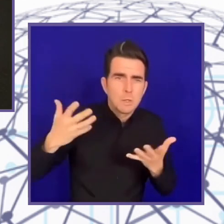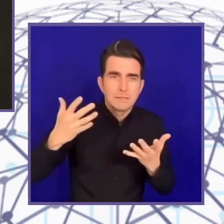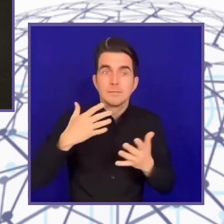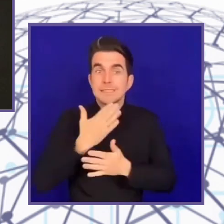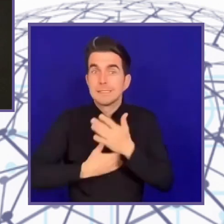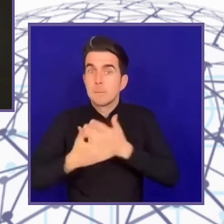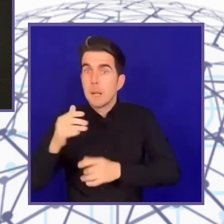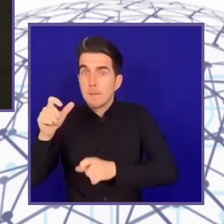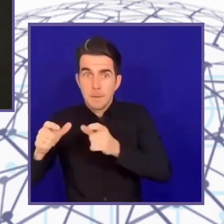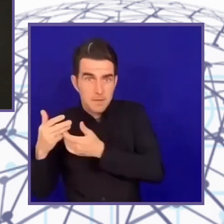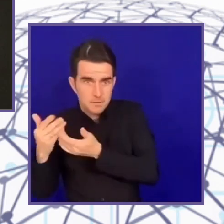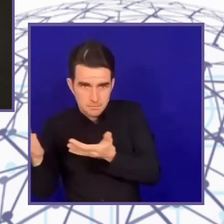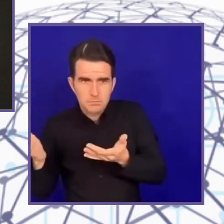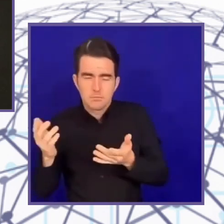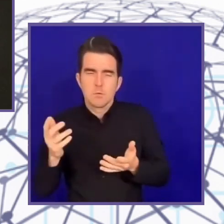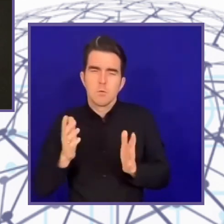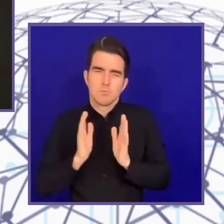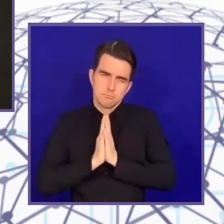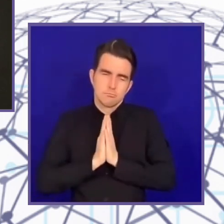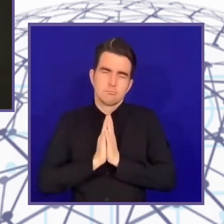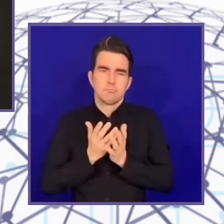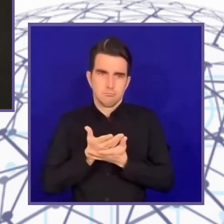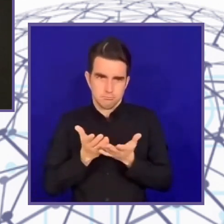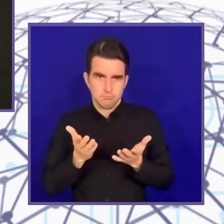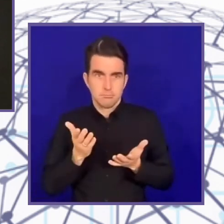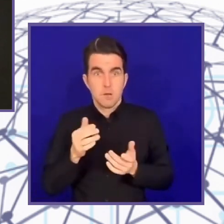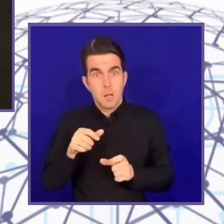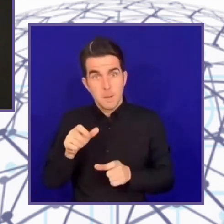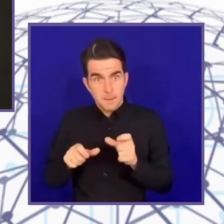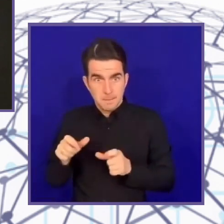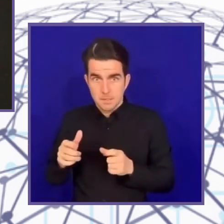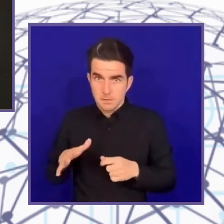process, and the money does absolutely not stay